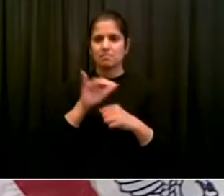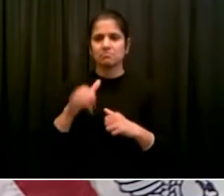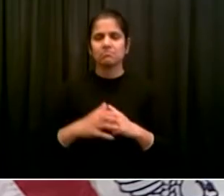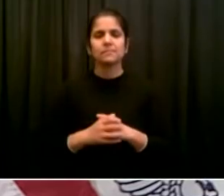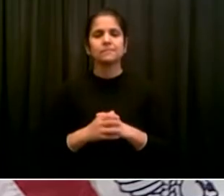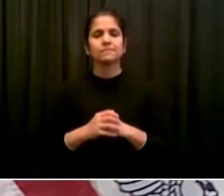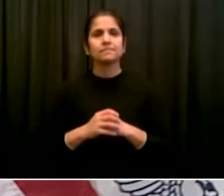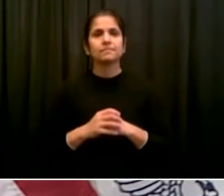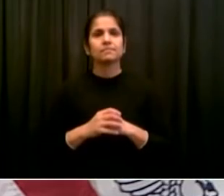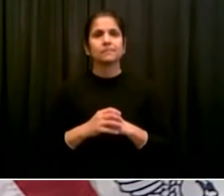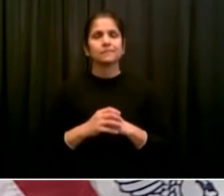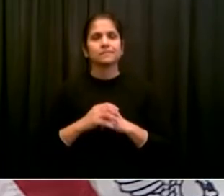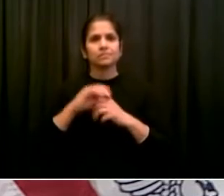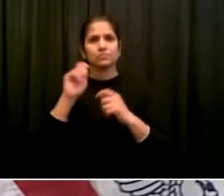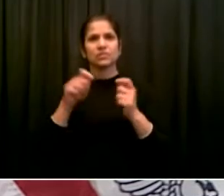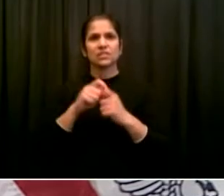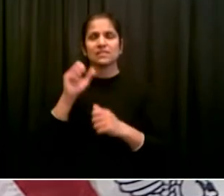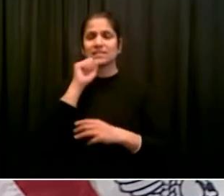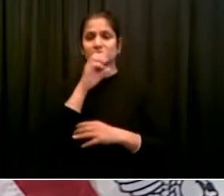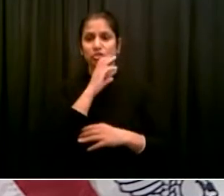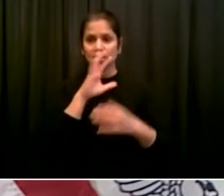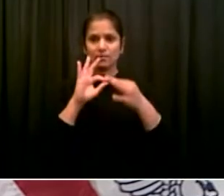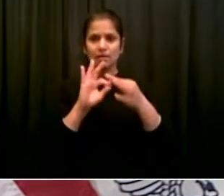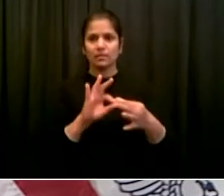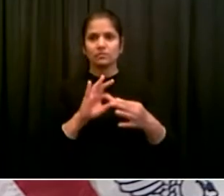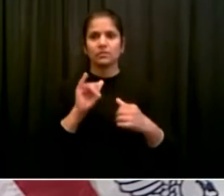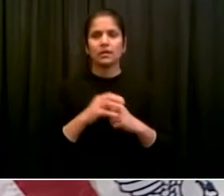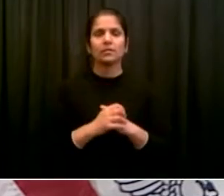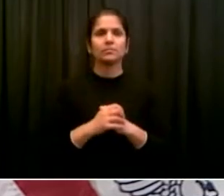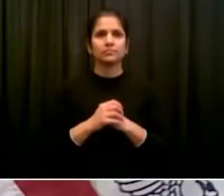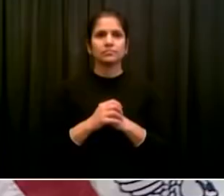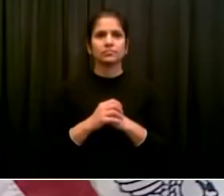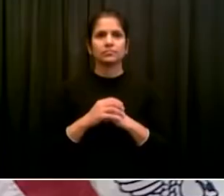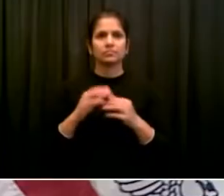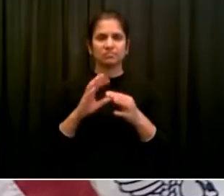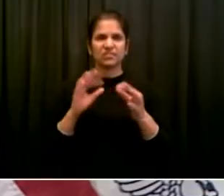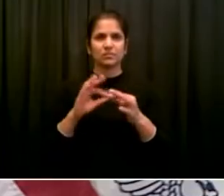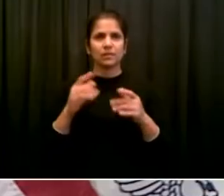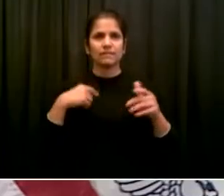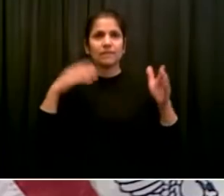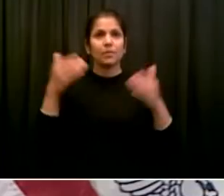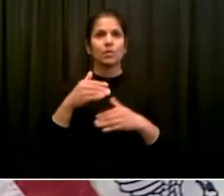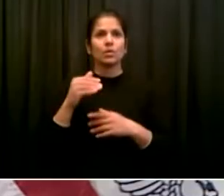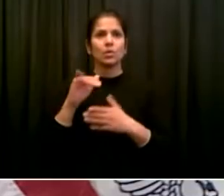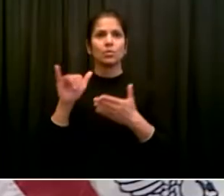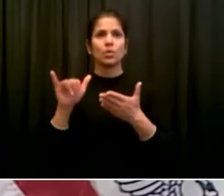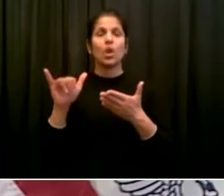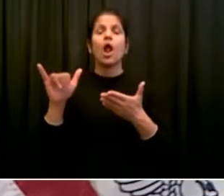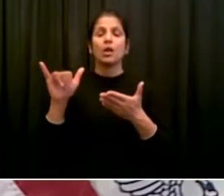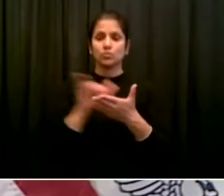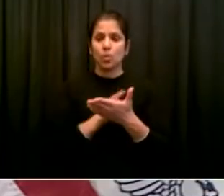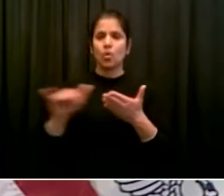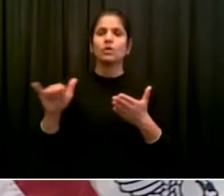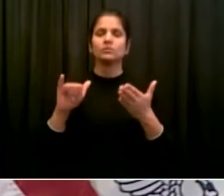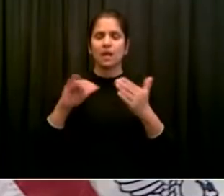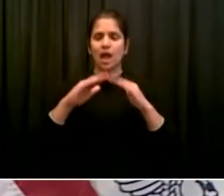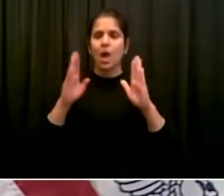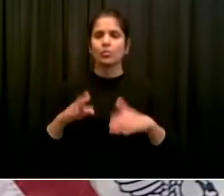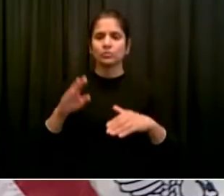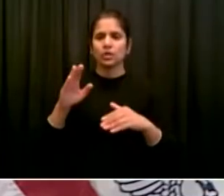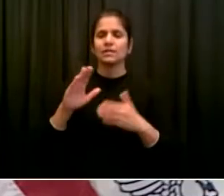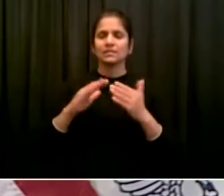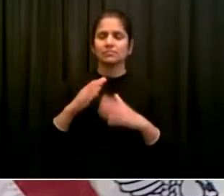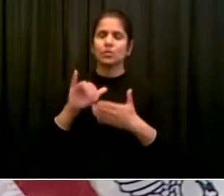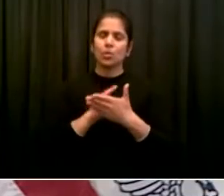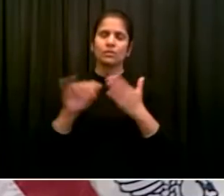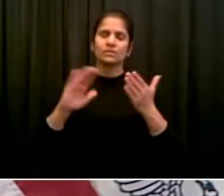has mentioned, we've really focused on our NYCHA houses, as well as